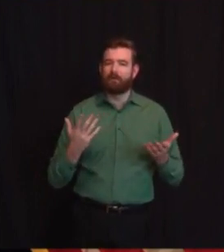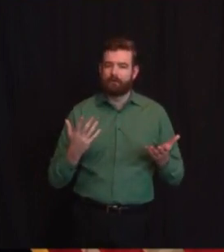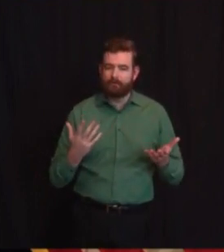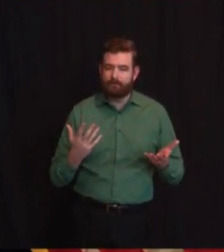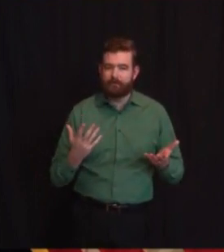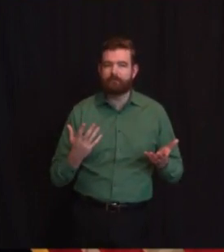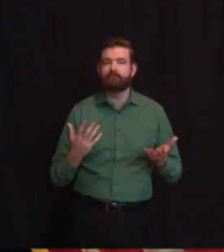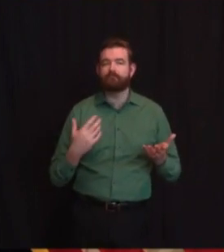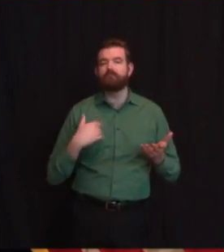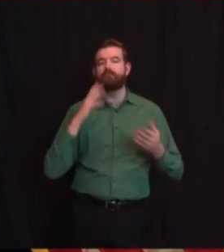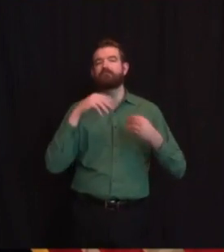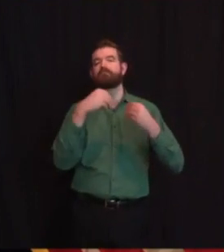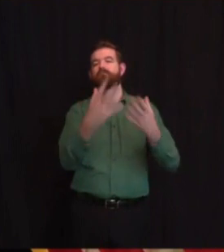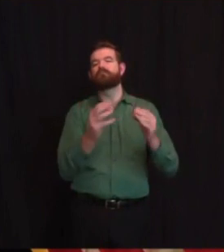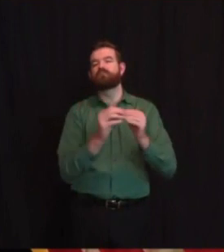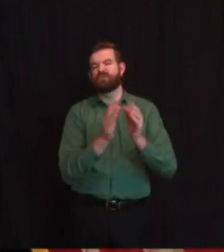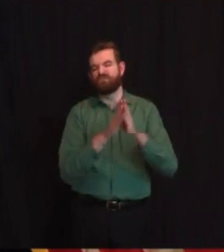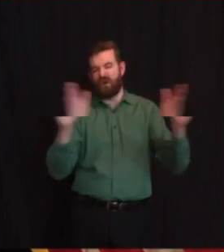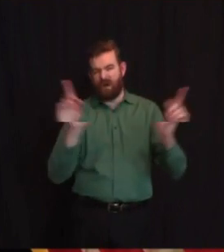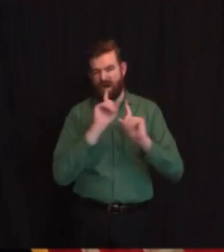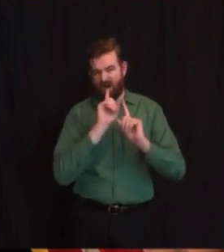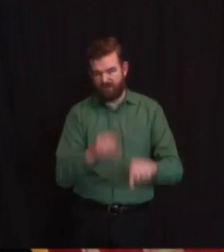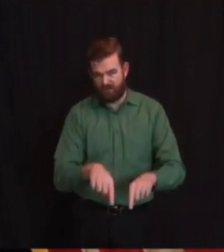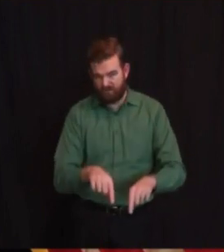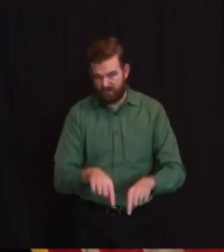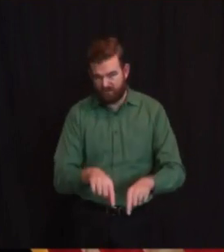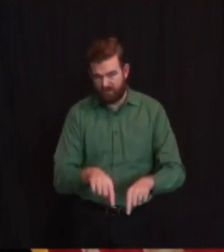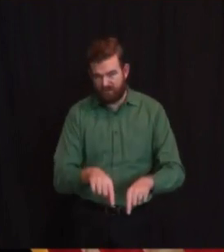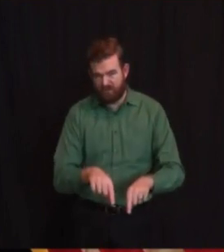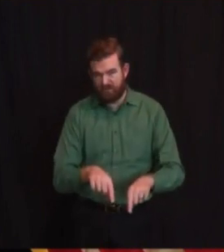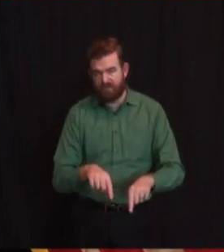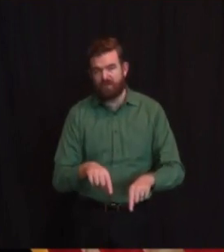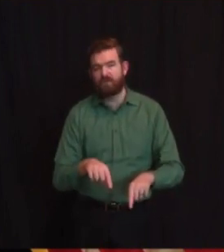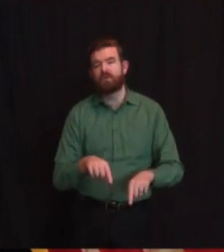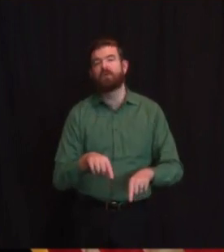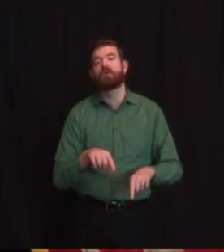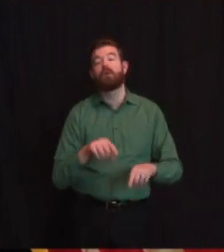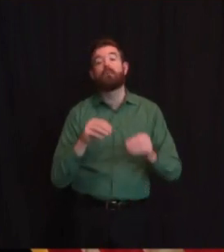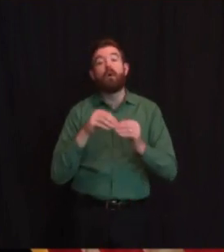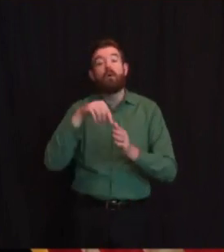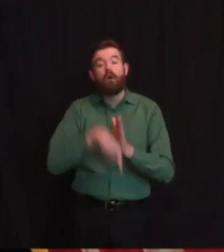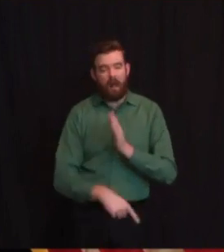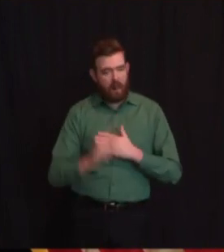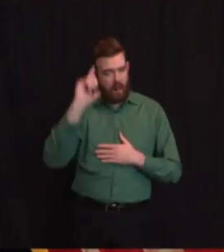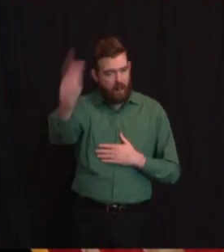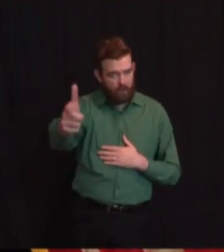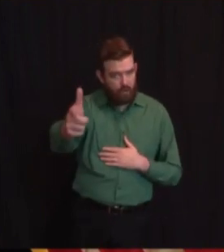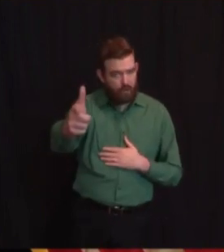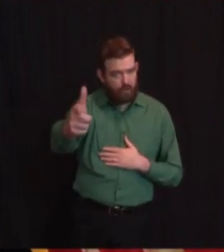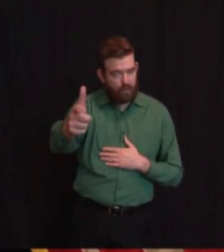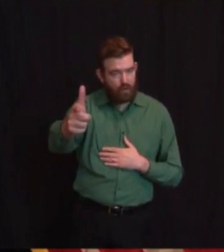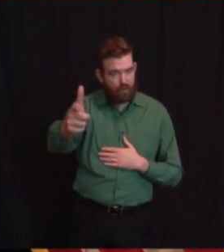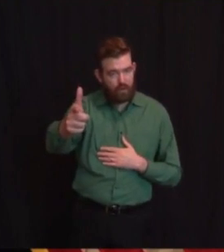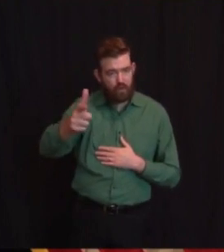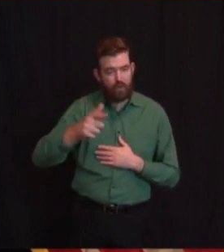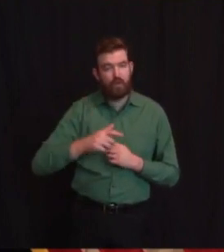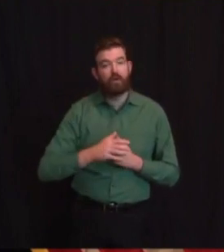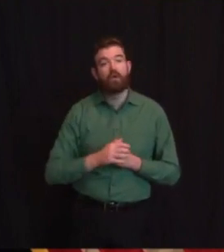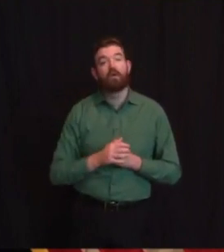back to you, Mahan, with some specifics. I'll defer to Judy on this particular center, but this is